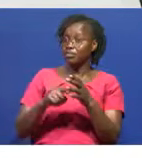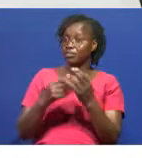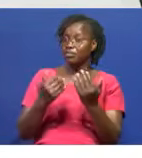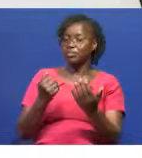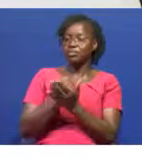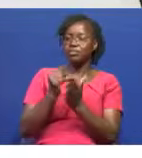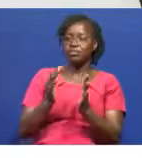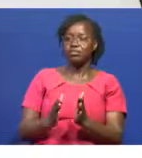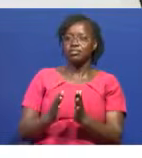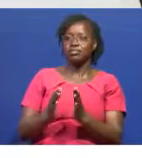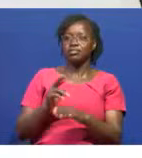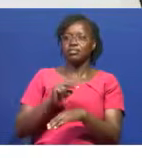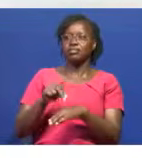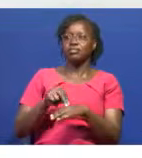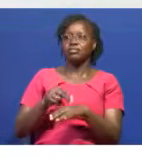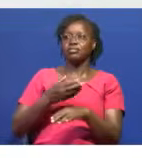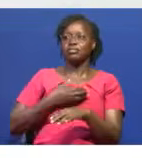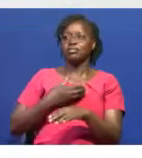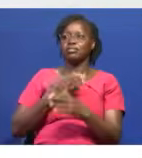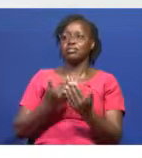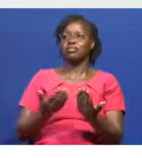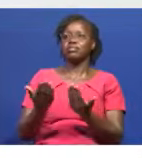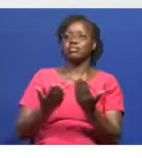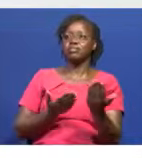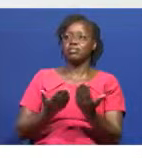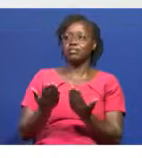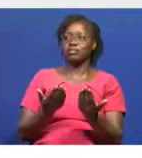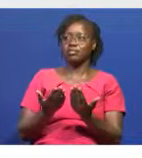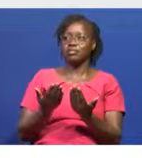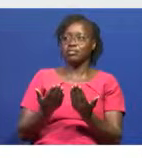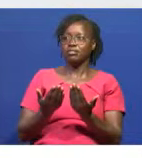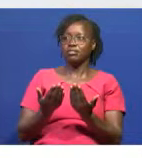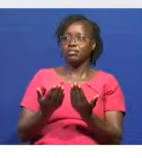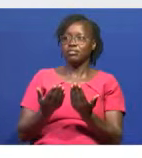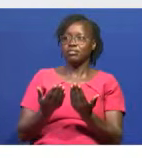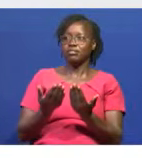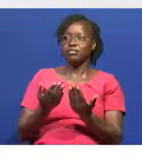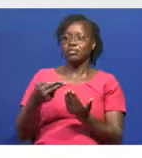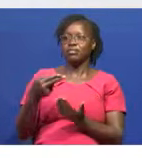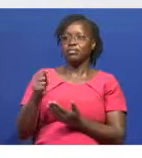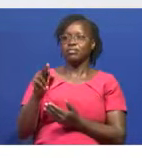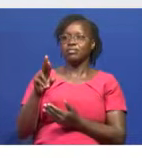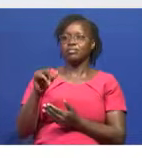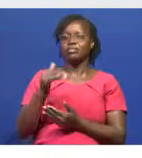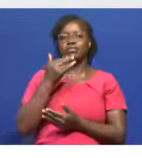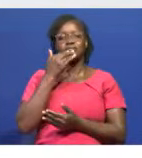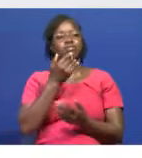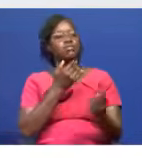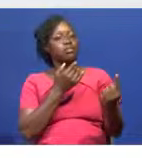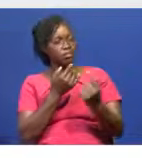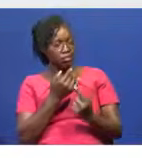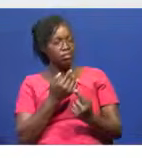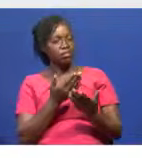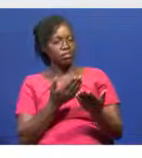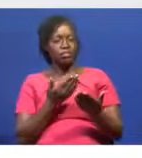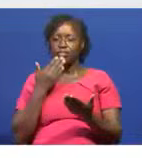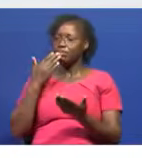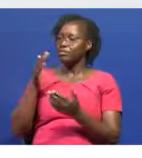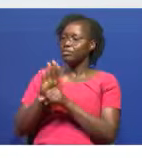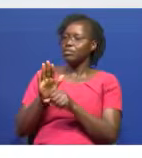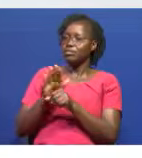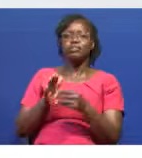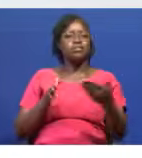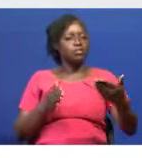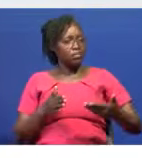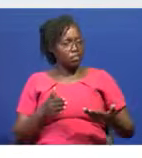Children's Officer at the National Council for Children's Services, Stanley Harry. Thank you so much, Stanley, for coming to the studio. Thank you.